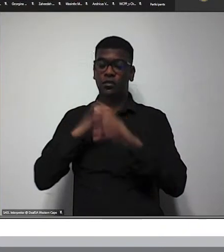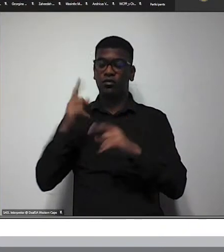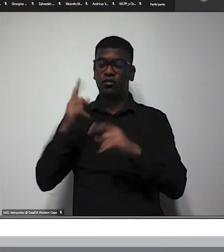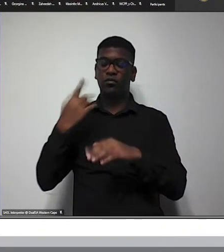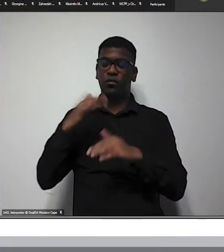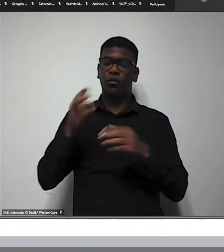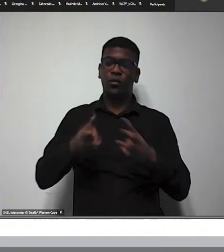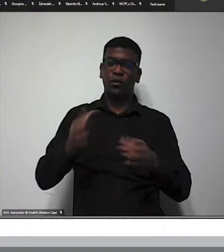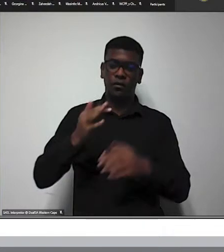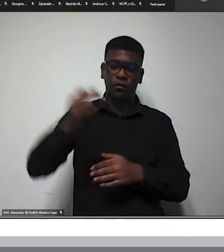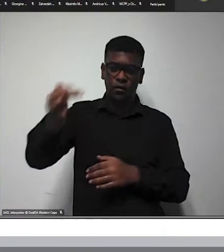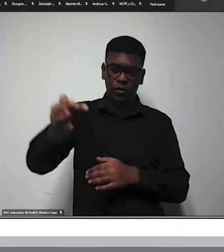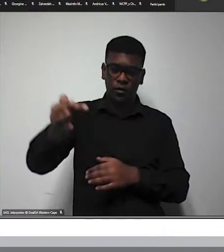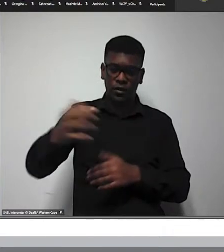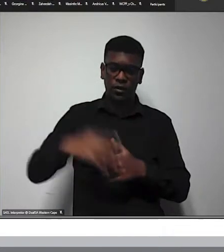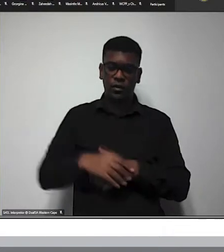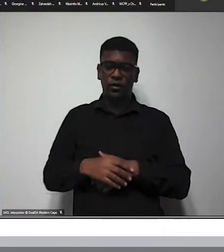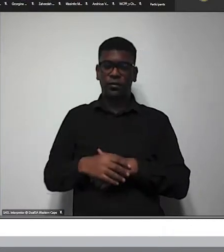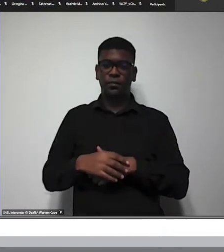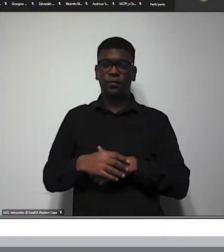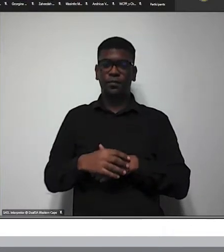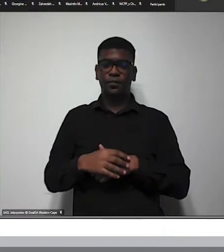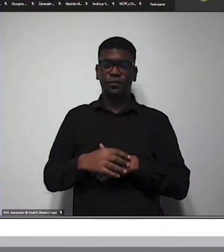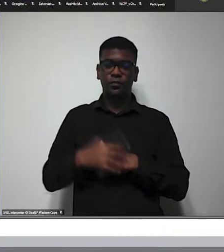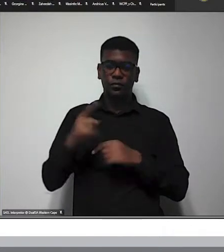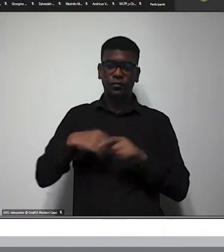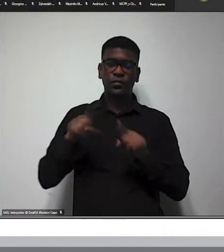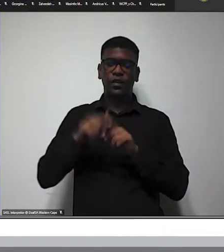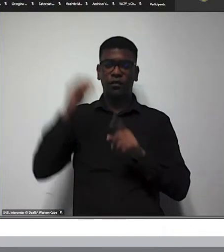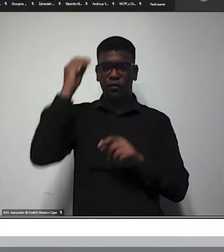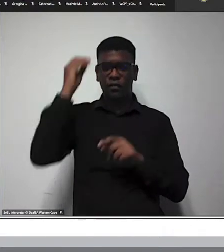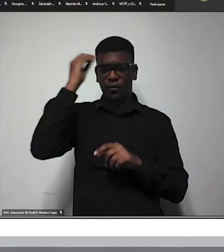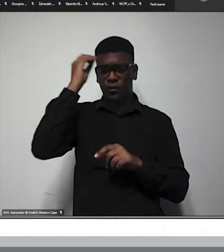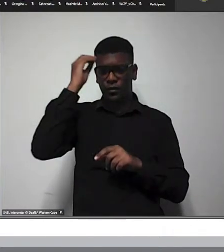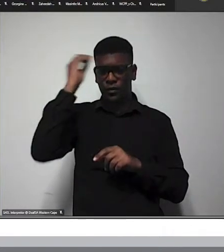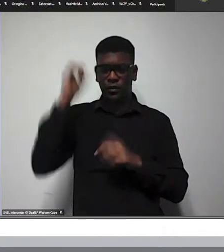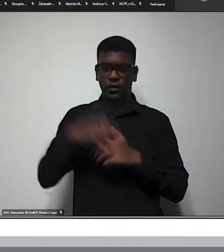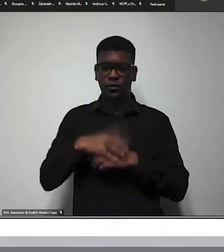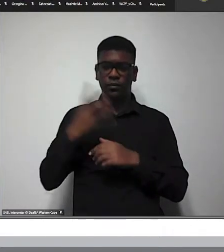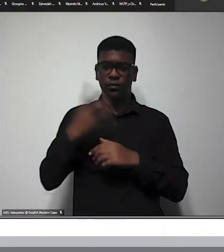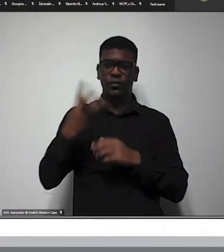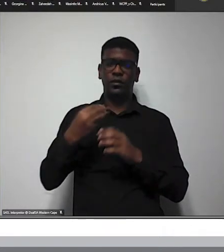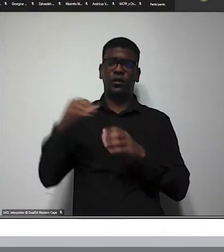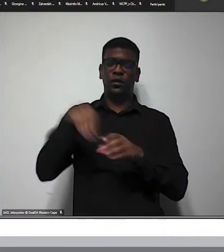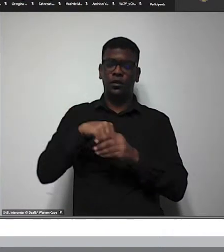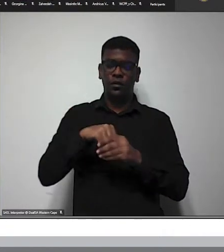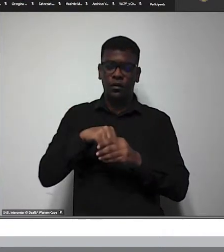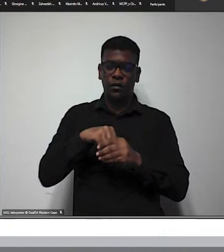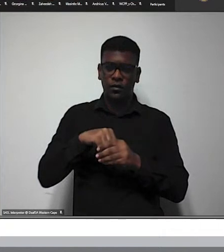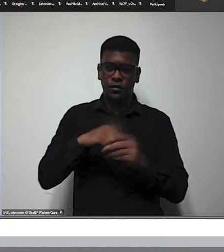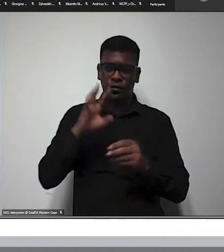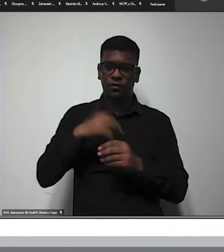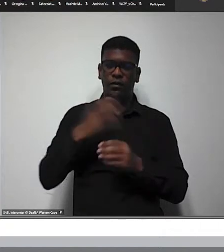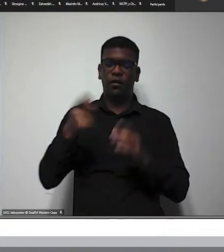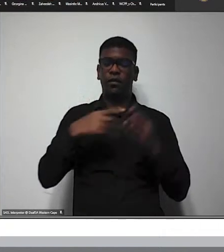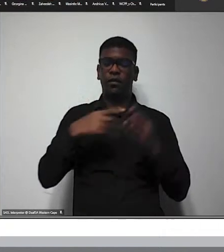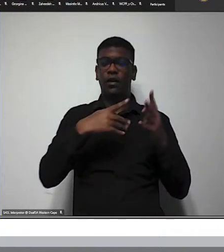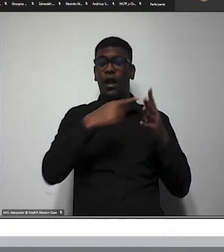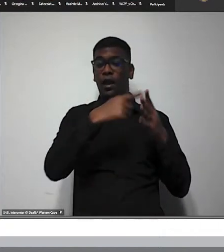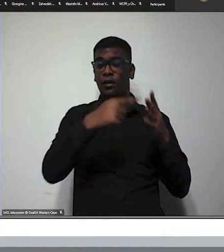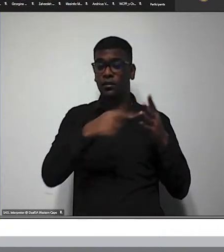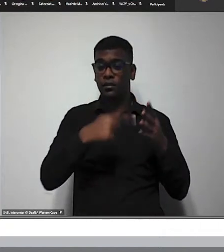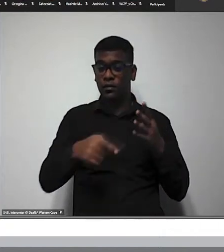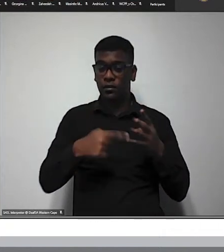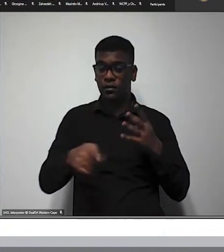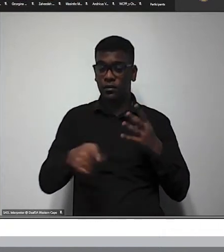Minister Wenger is she's got particular actions that she's doing as well in terms of this. And then, of course, just highlighting from